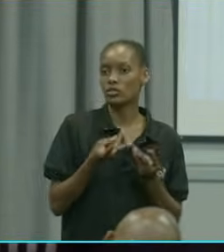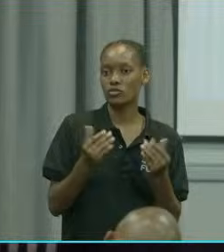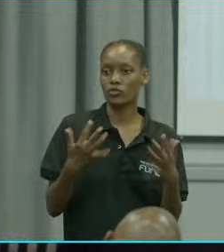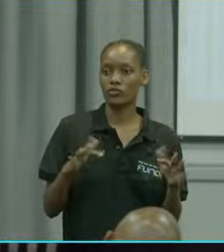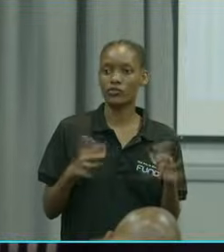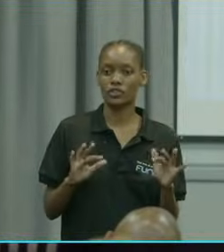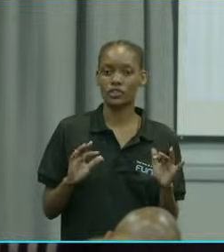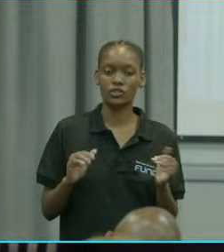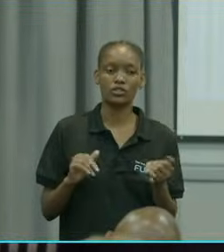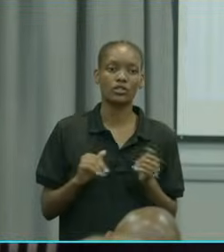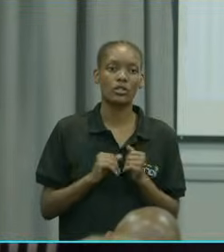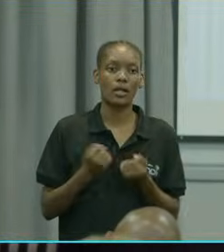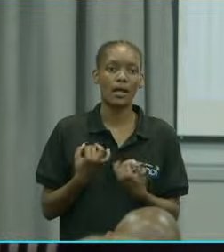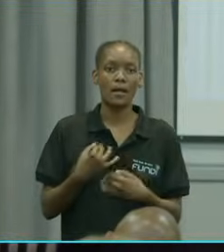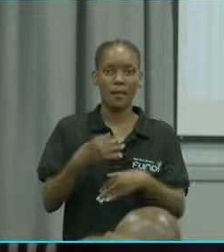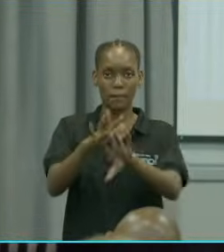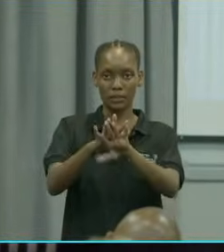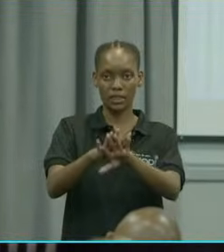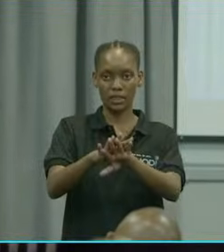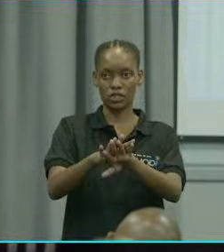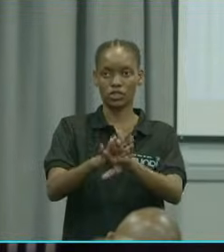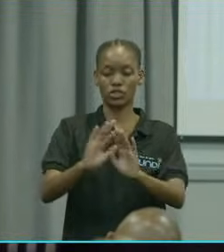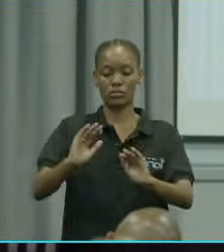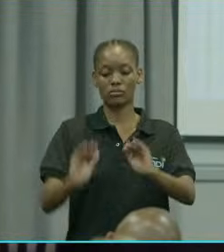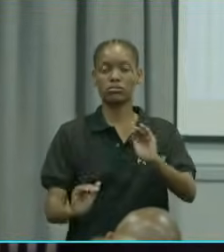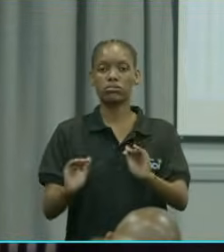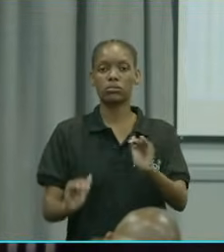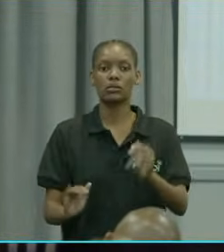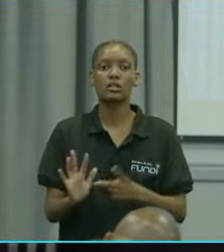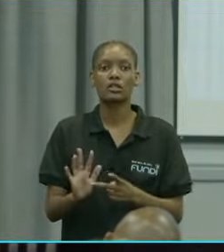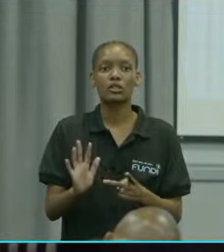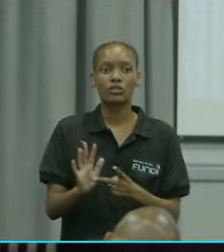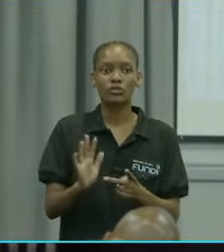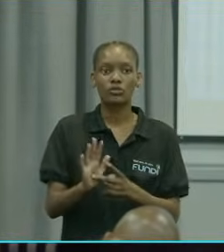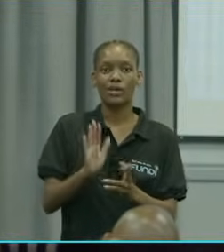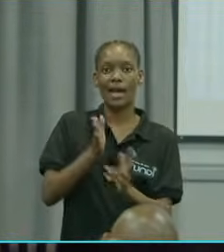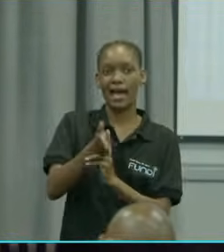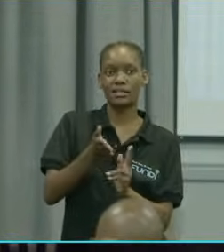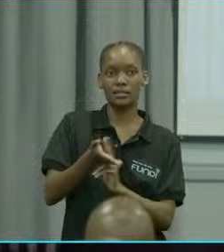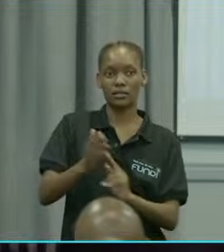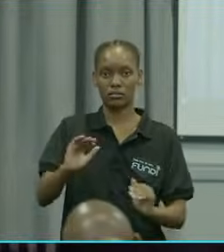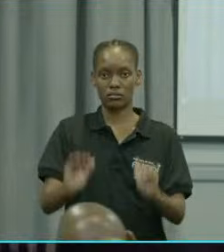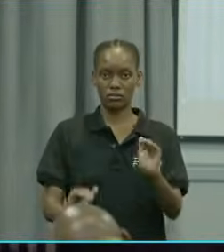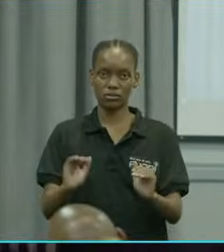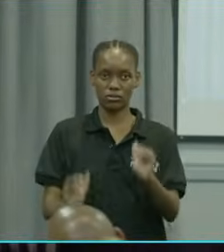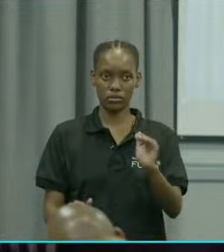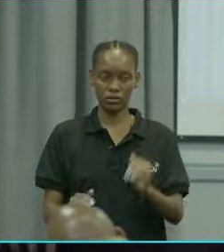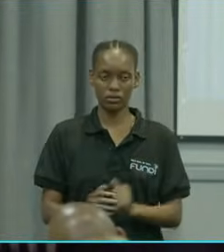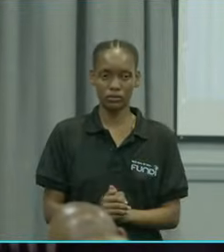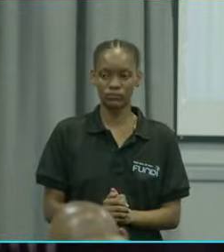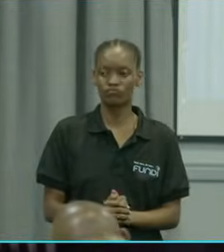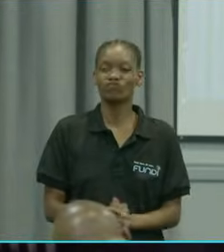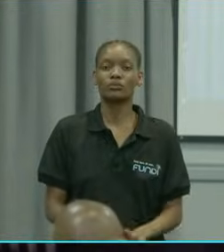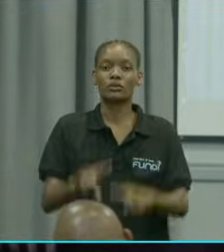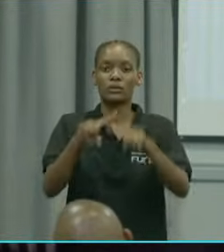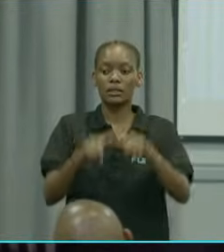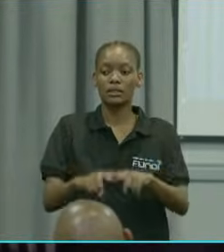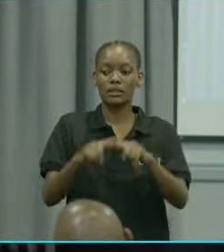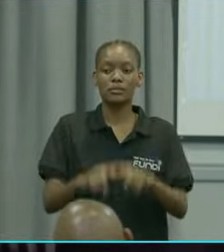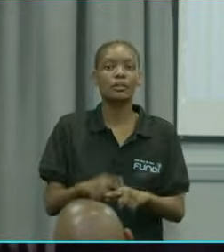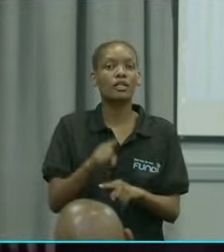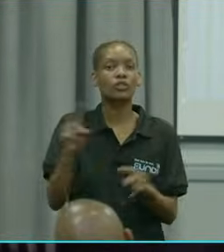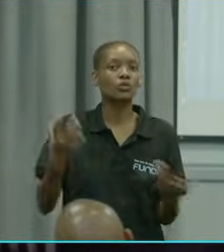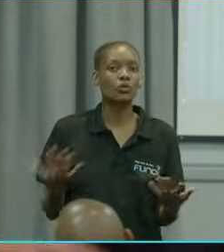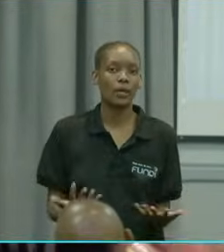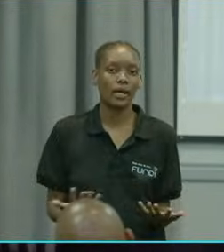uneven implementation, of uneven access to the right to basic education, it depending on where you are as